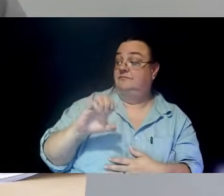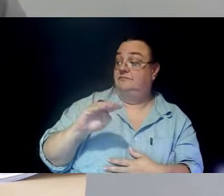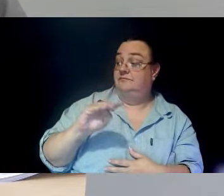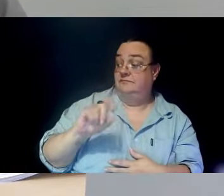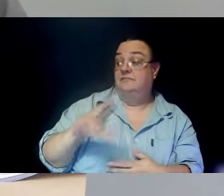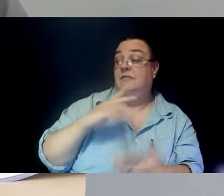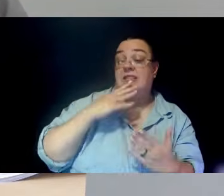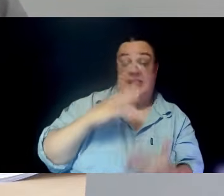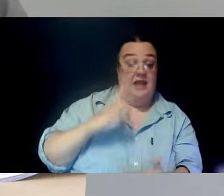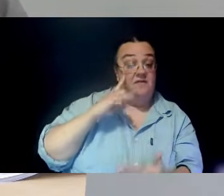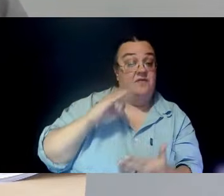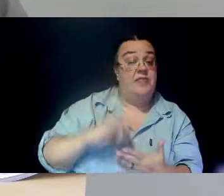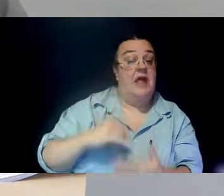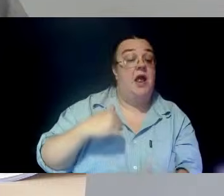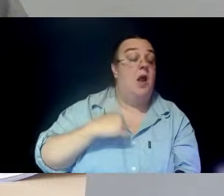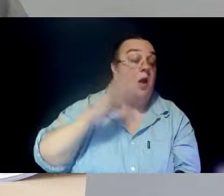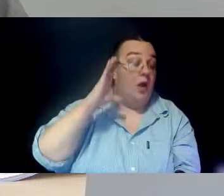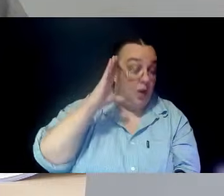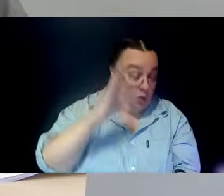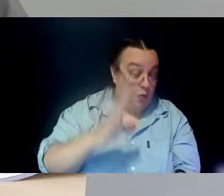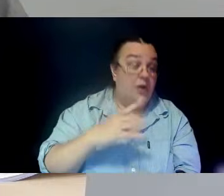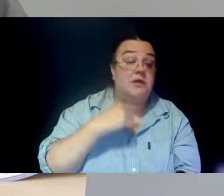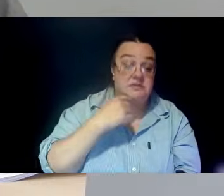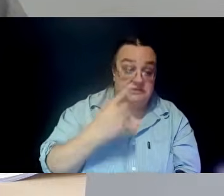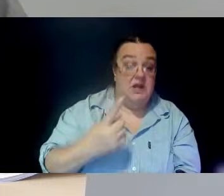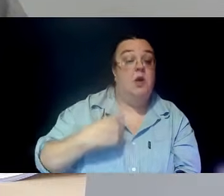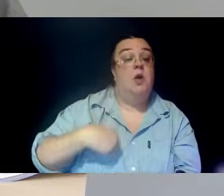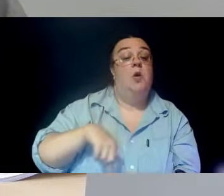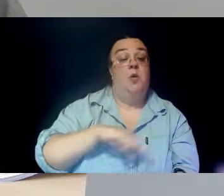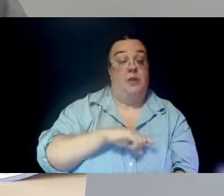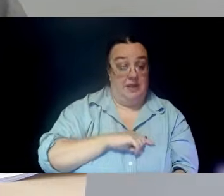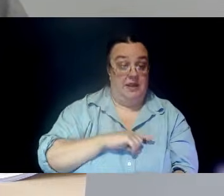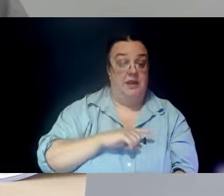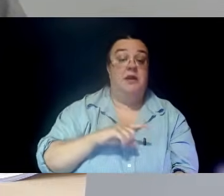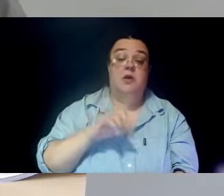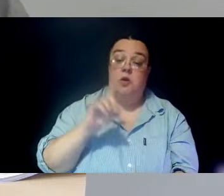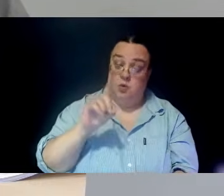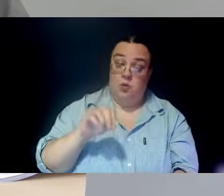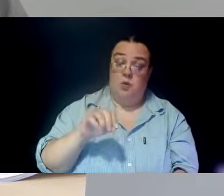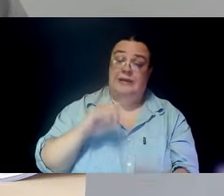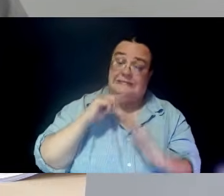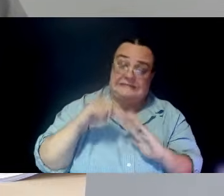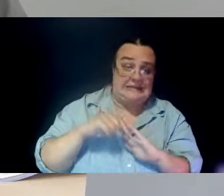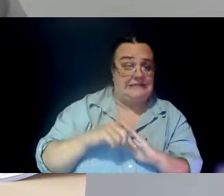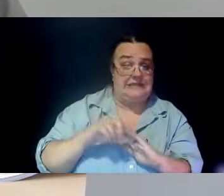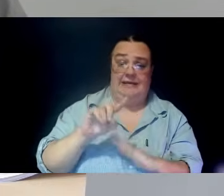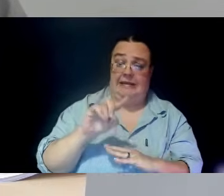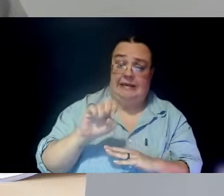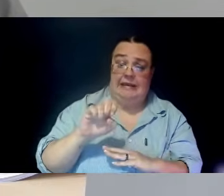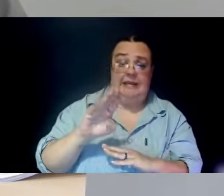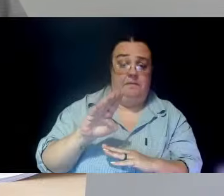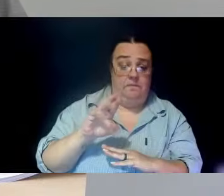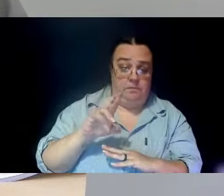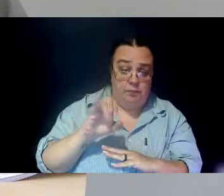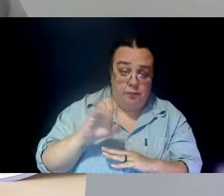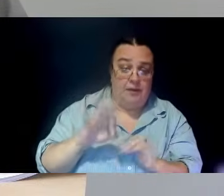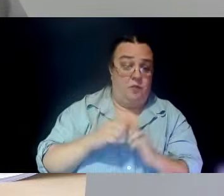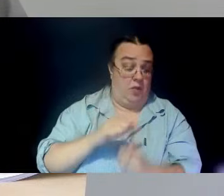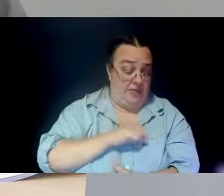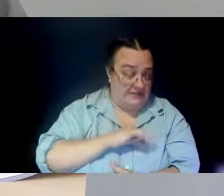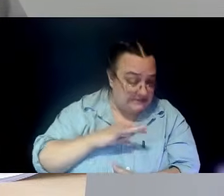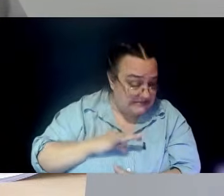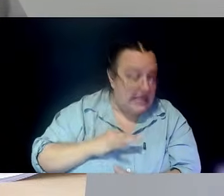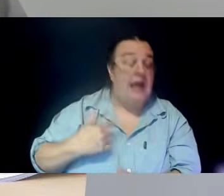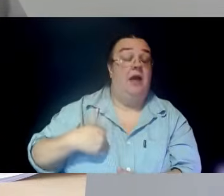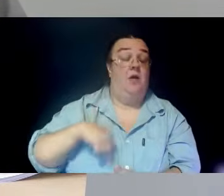will tell you that we extensively debrief our staff. We make sure that they have access